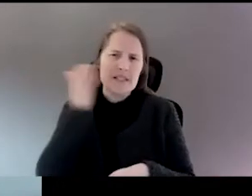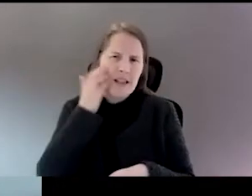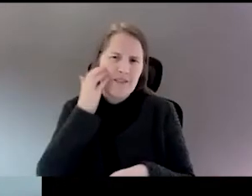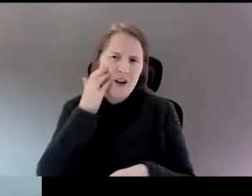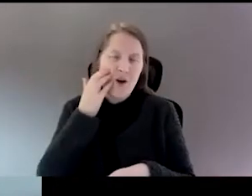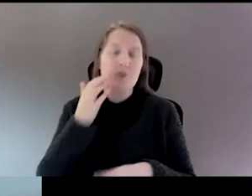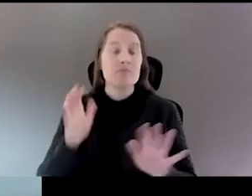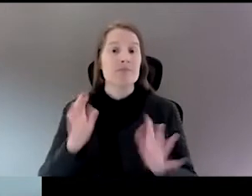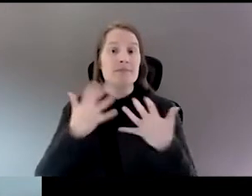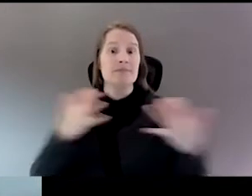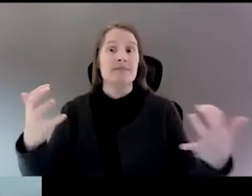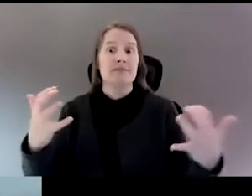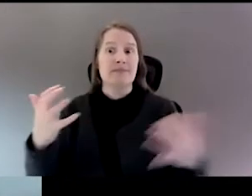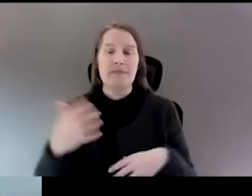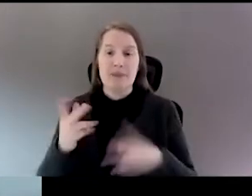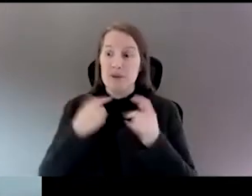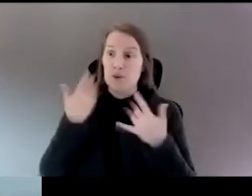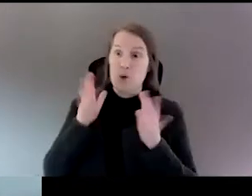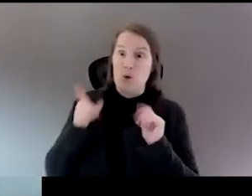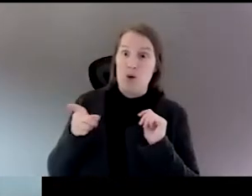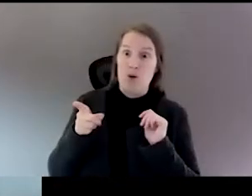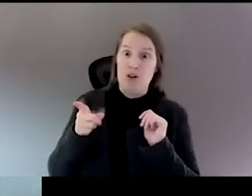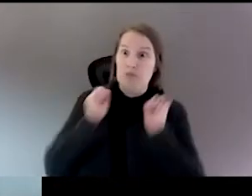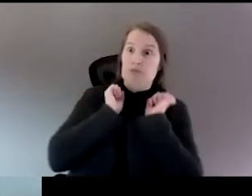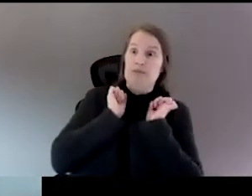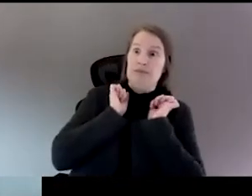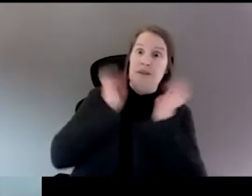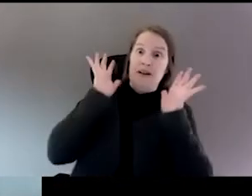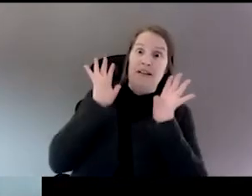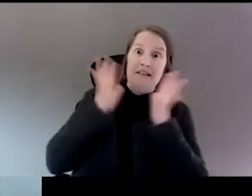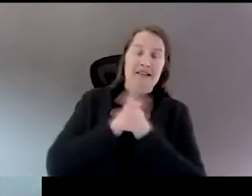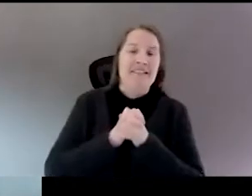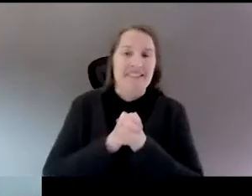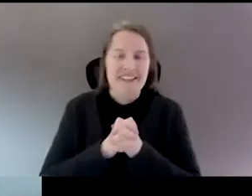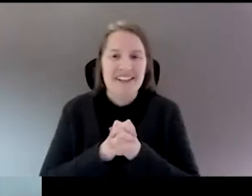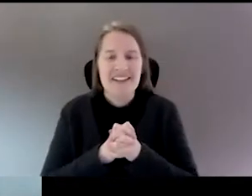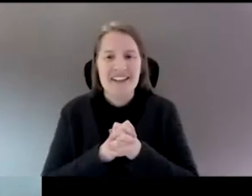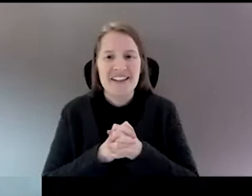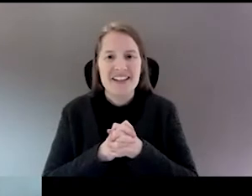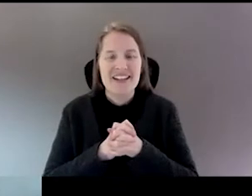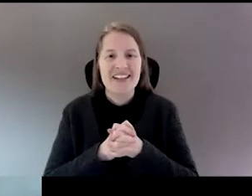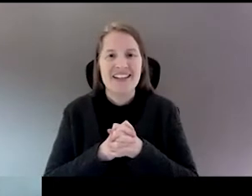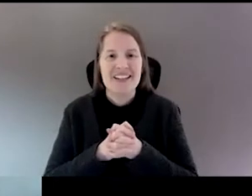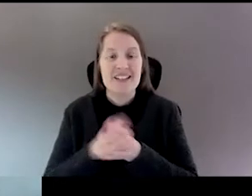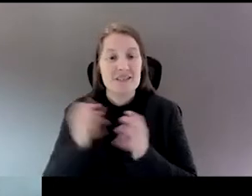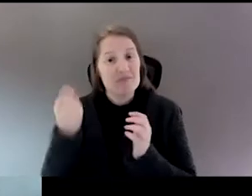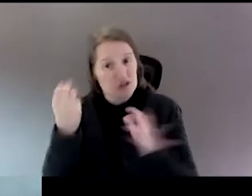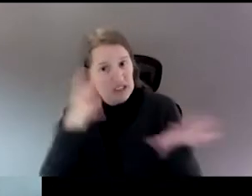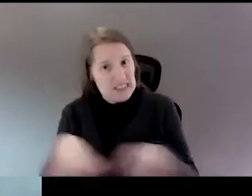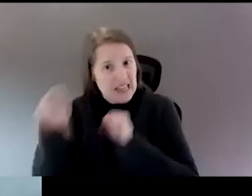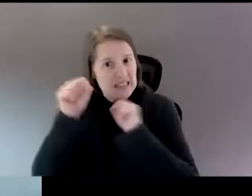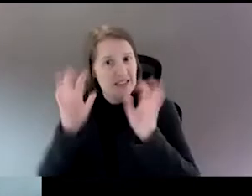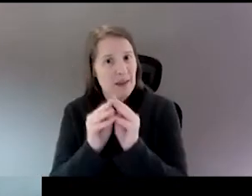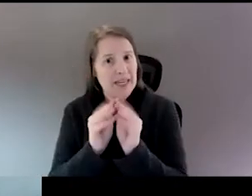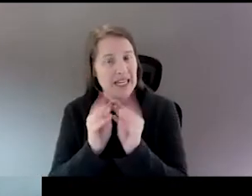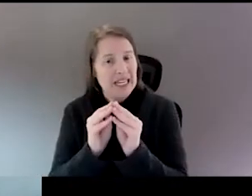doesn't know her gets a big charge out of that, because she is taking over the meeting and she is showing that